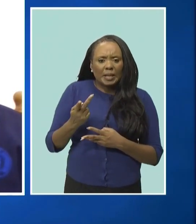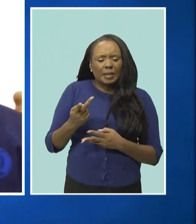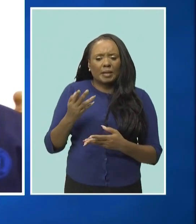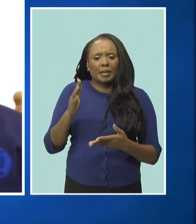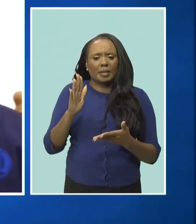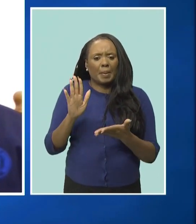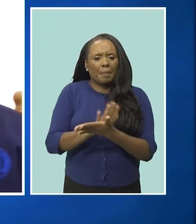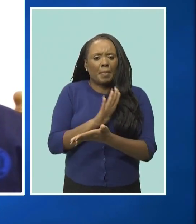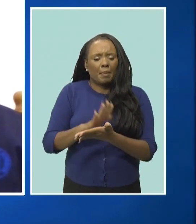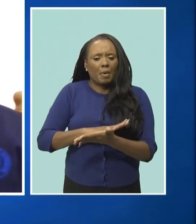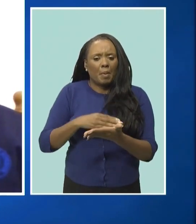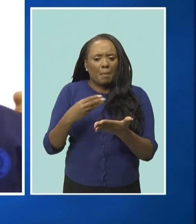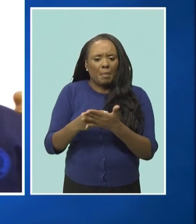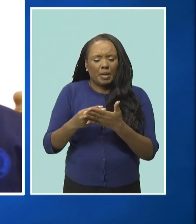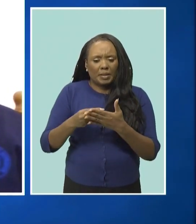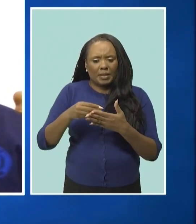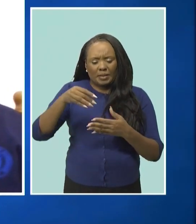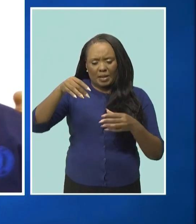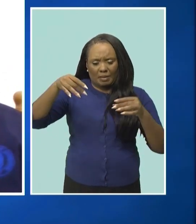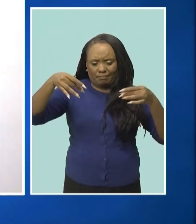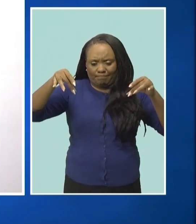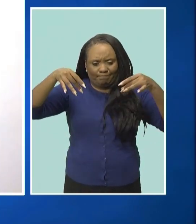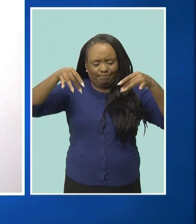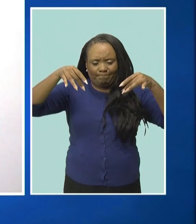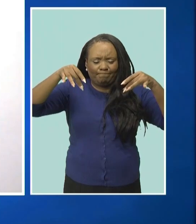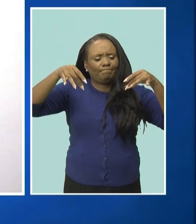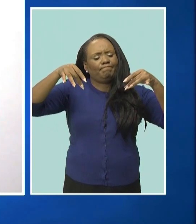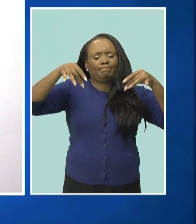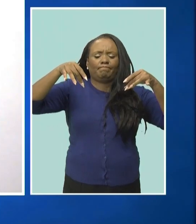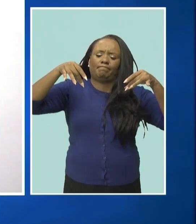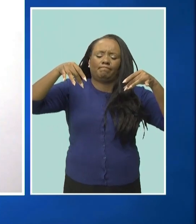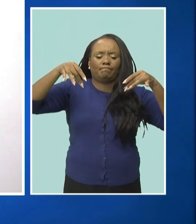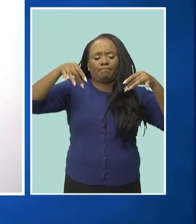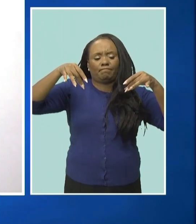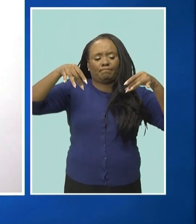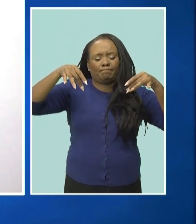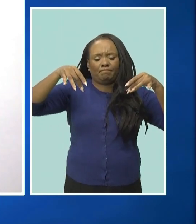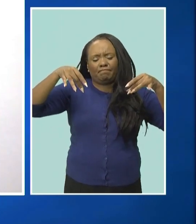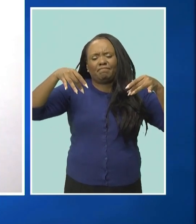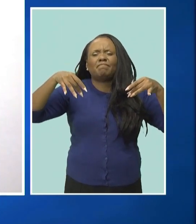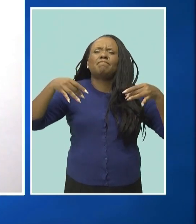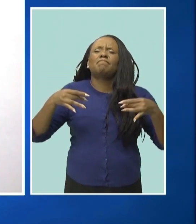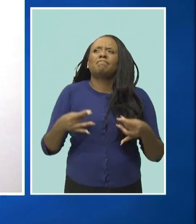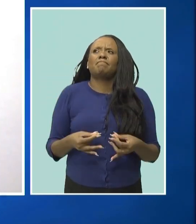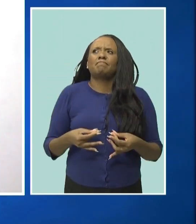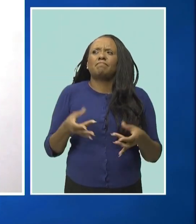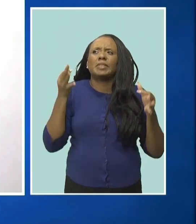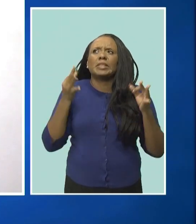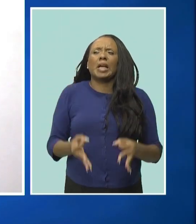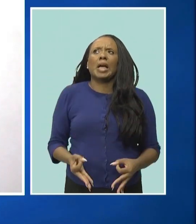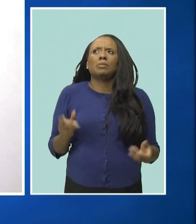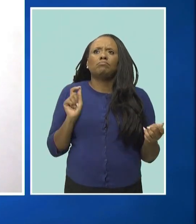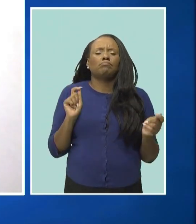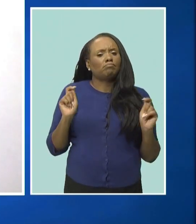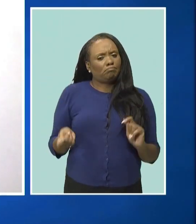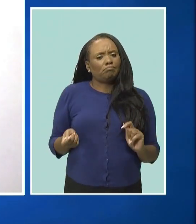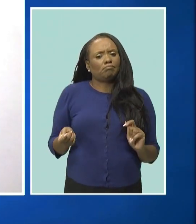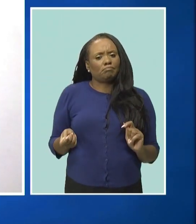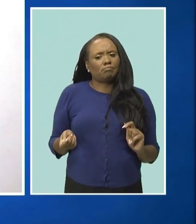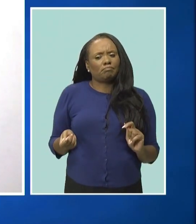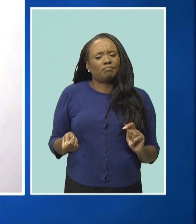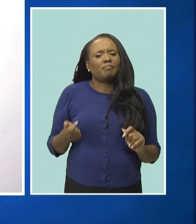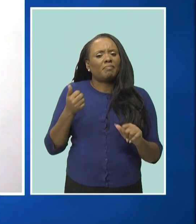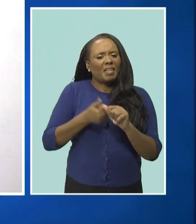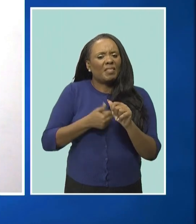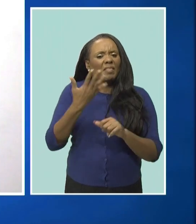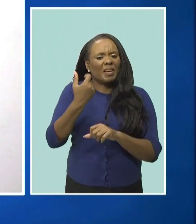is happening in the rest of the currency world, and based on that, they make their decision to change the features